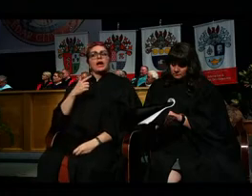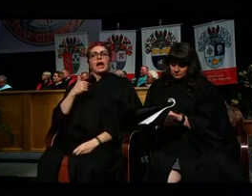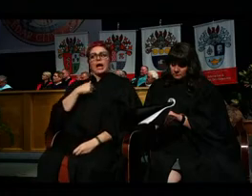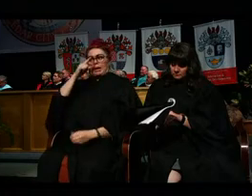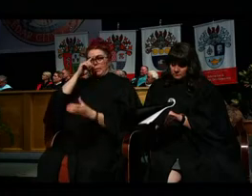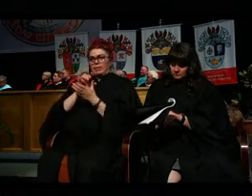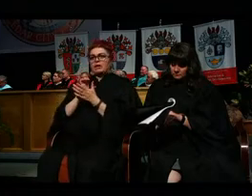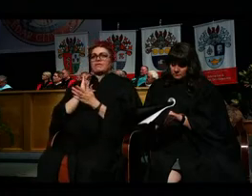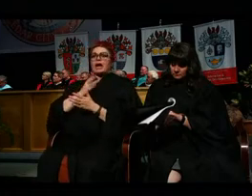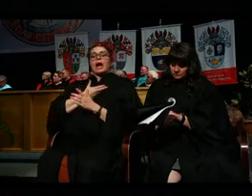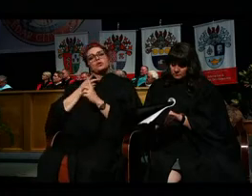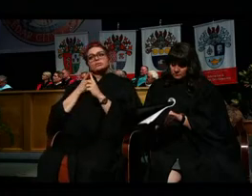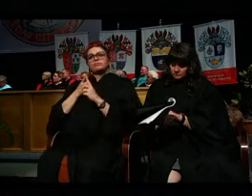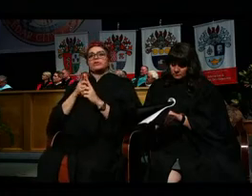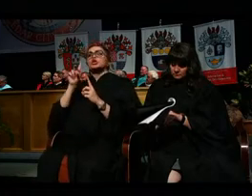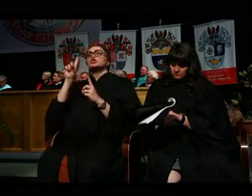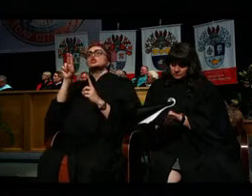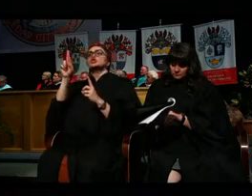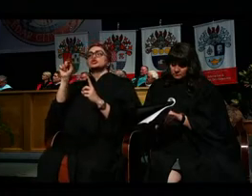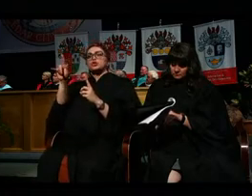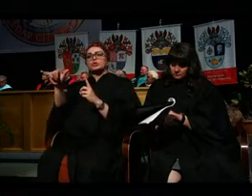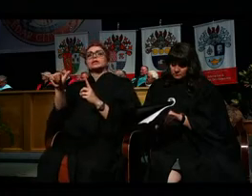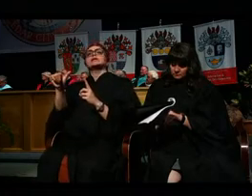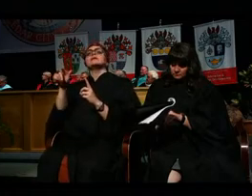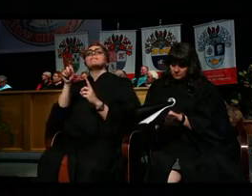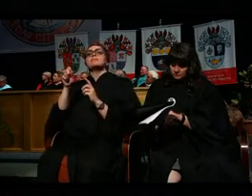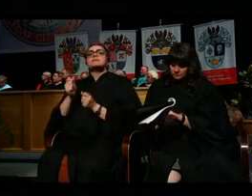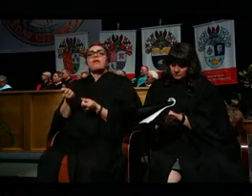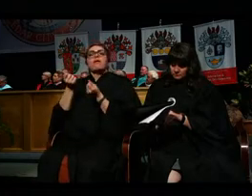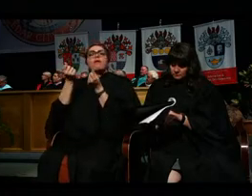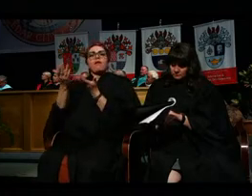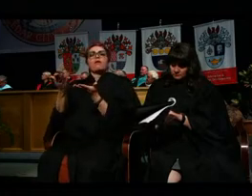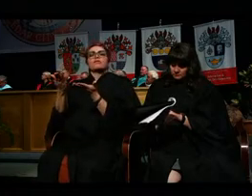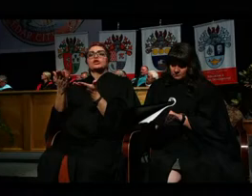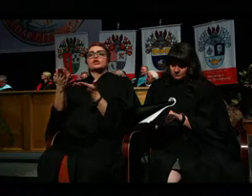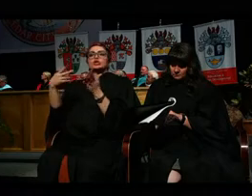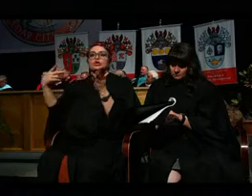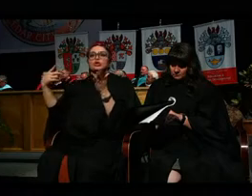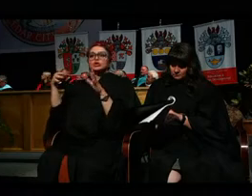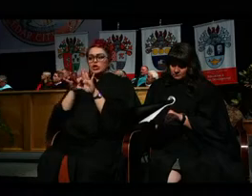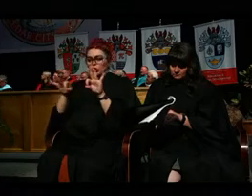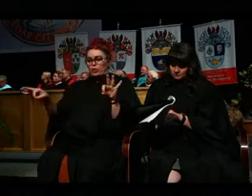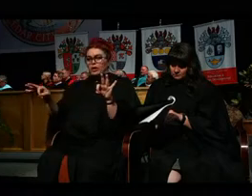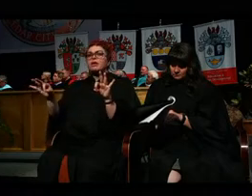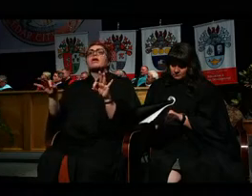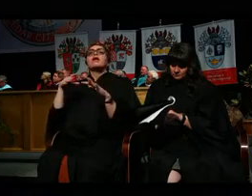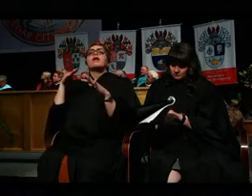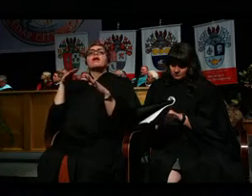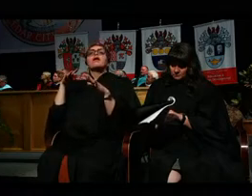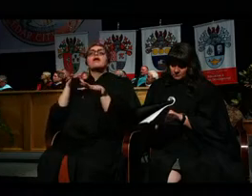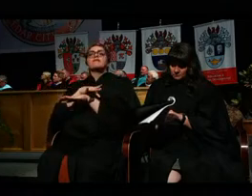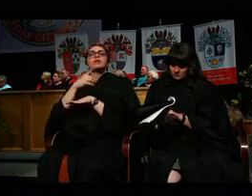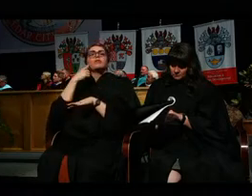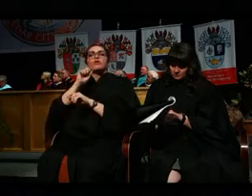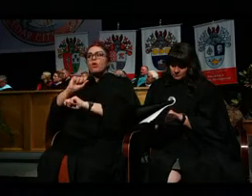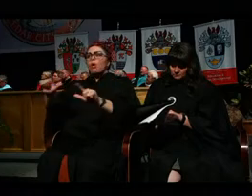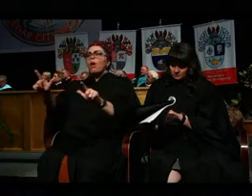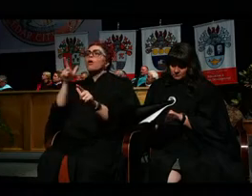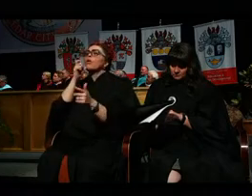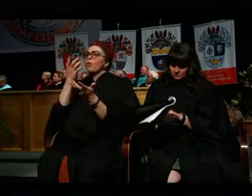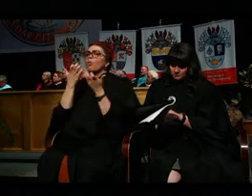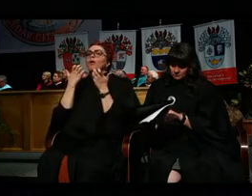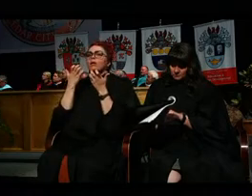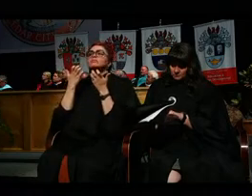our state and to our society to make an SUU degree available to everyone with the ambition to pursue